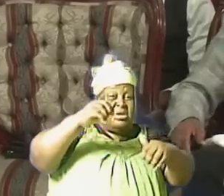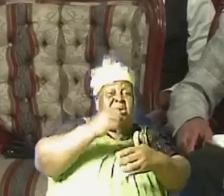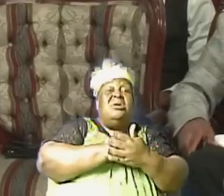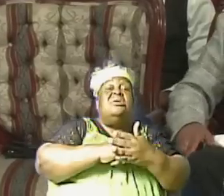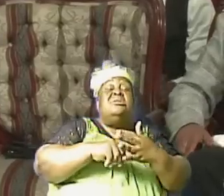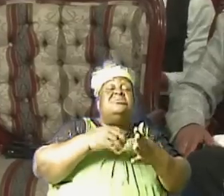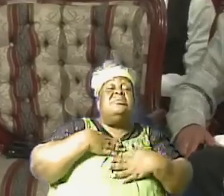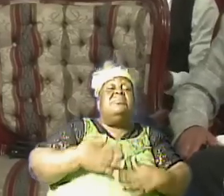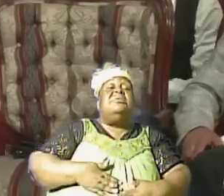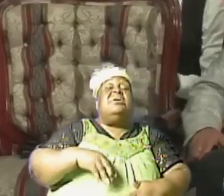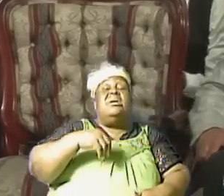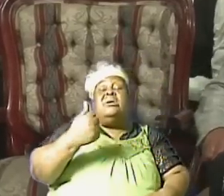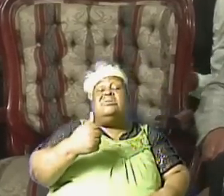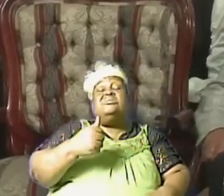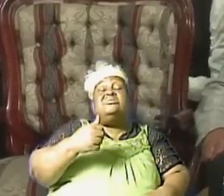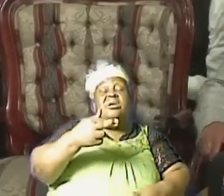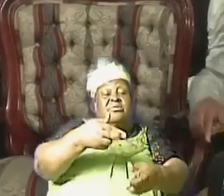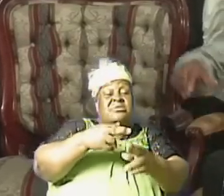somebody else is going to receive it.